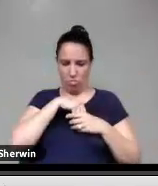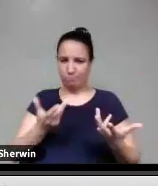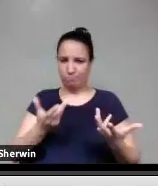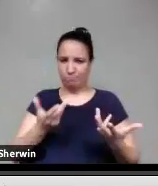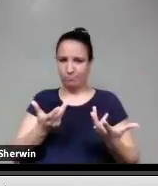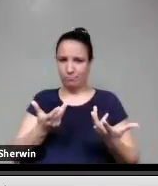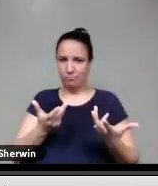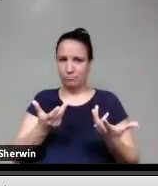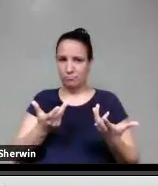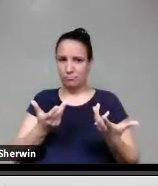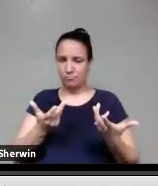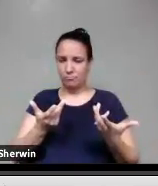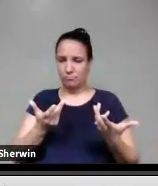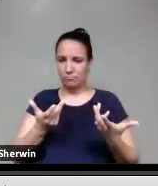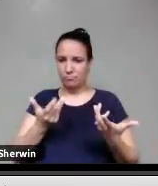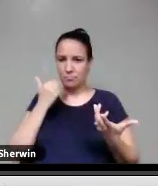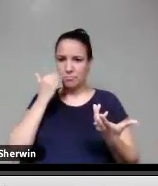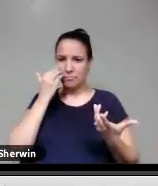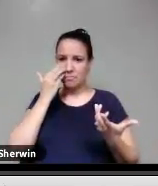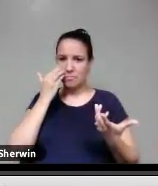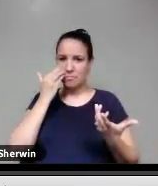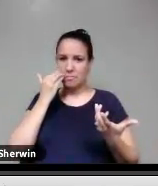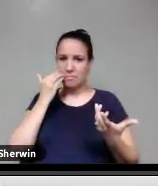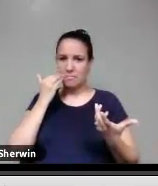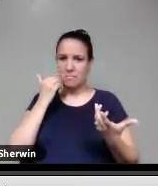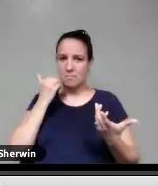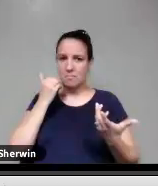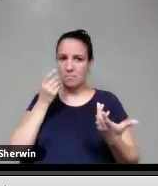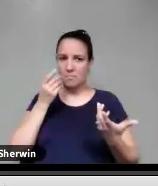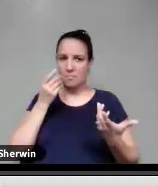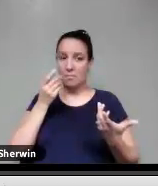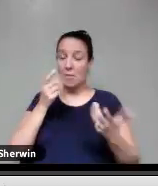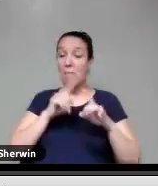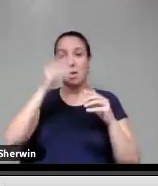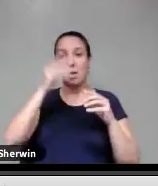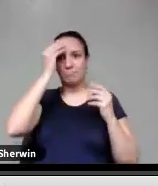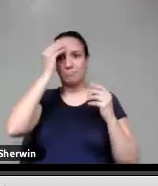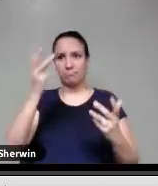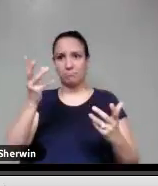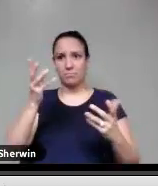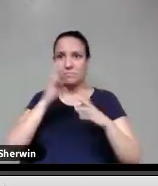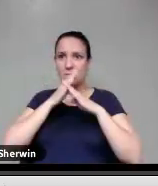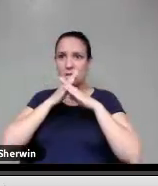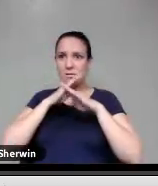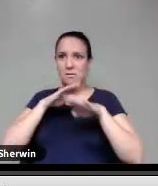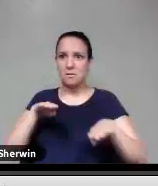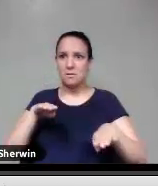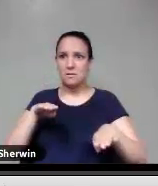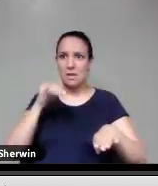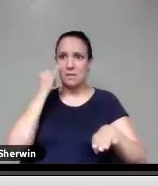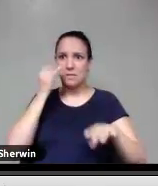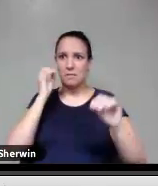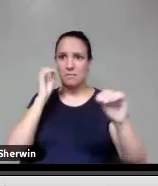Now I will tell you that the silence can be unnerving if people aren't